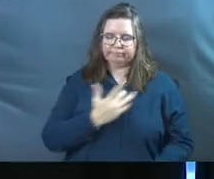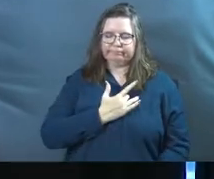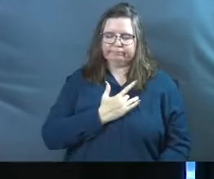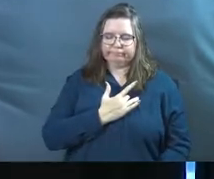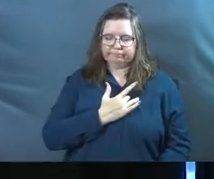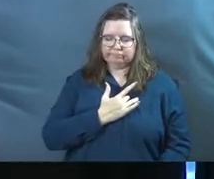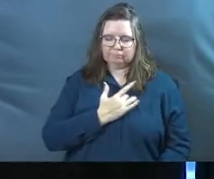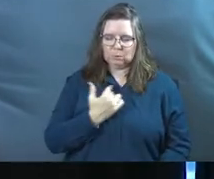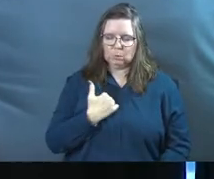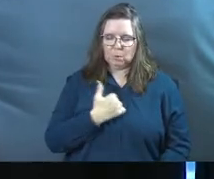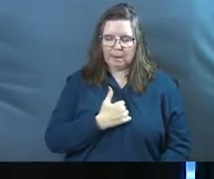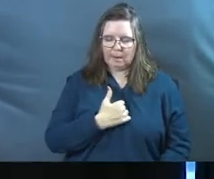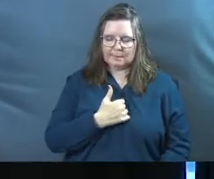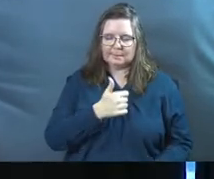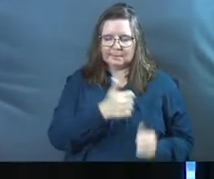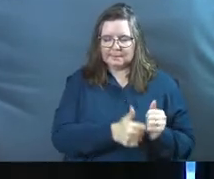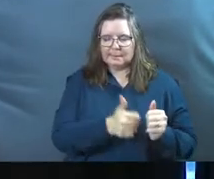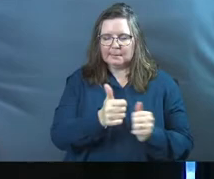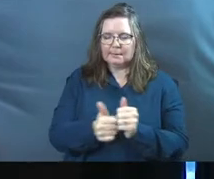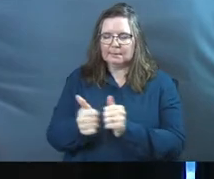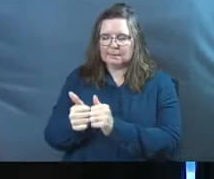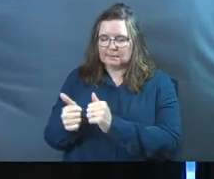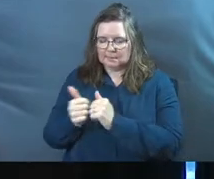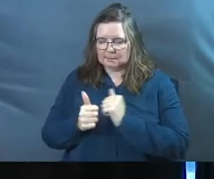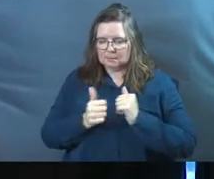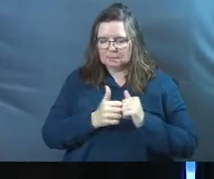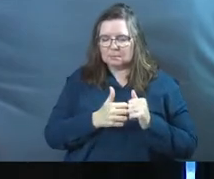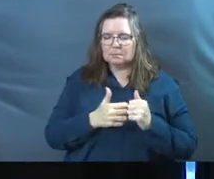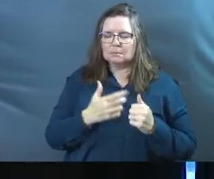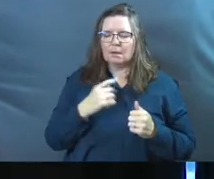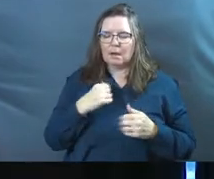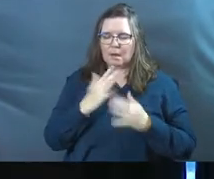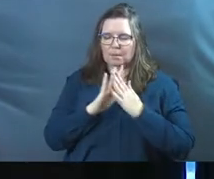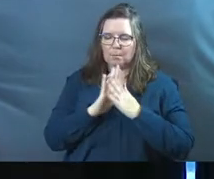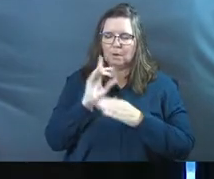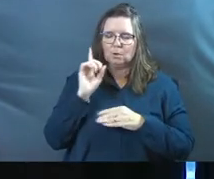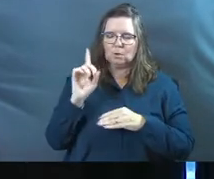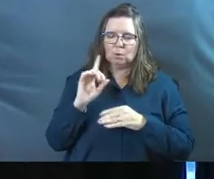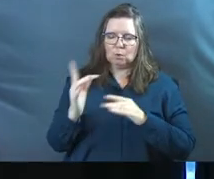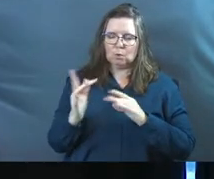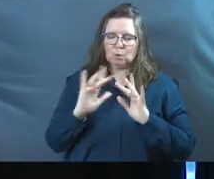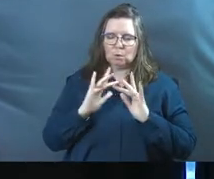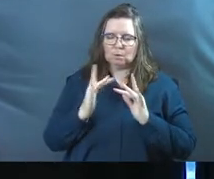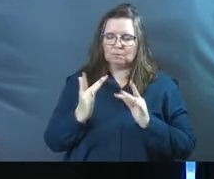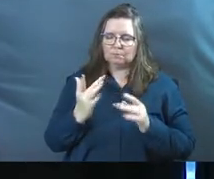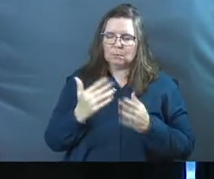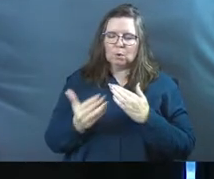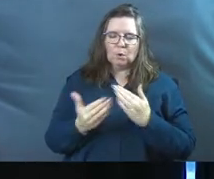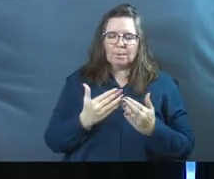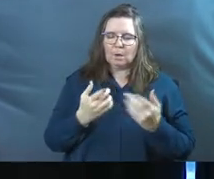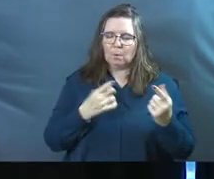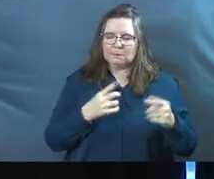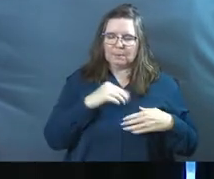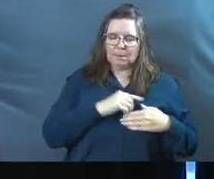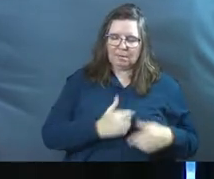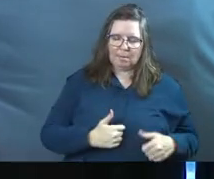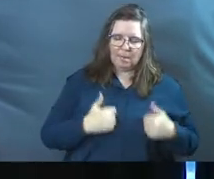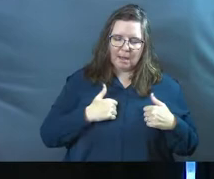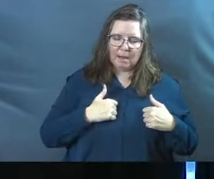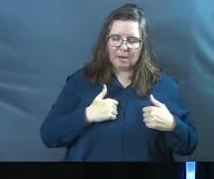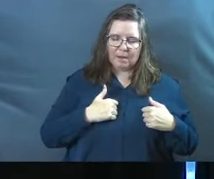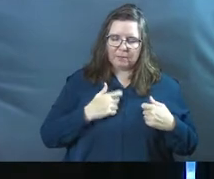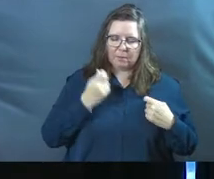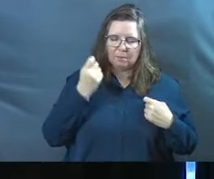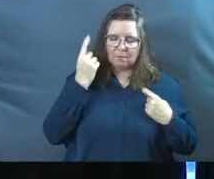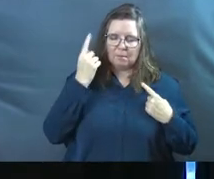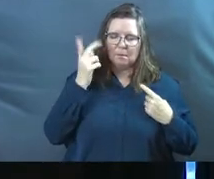individually to all of us, God, in this room and those who are watching online as well. God, I pray that you would just reach out to us no matter where we are.